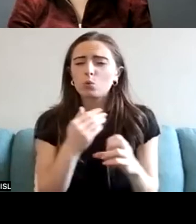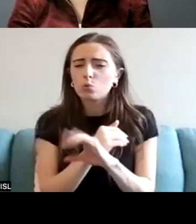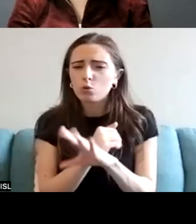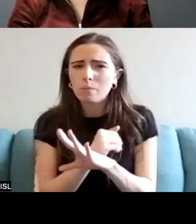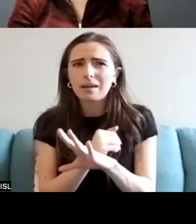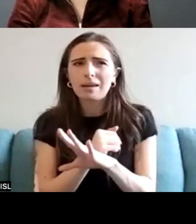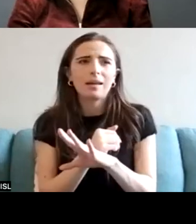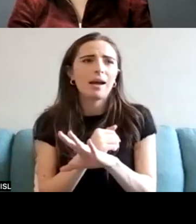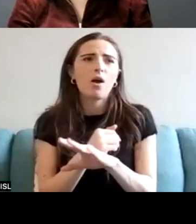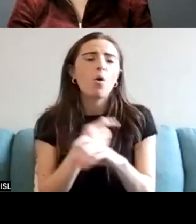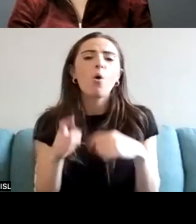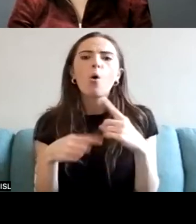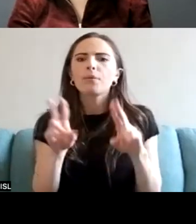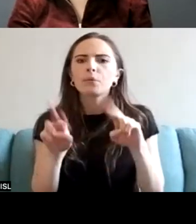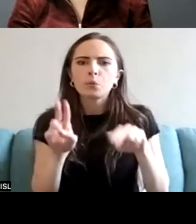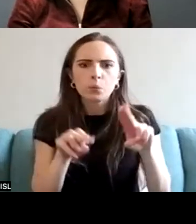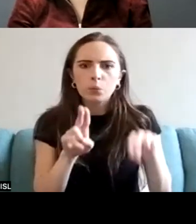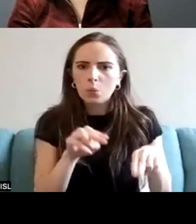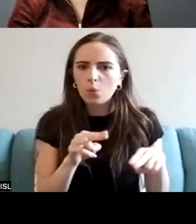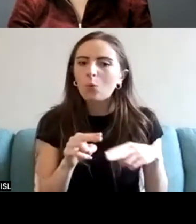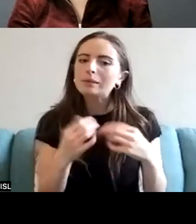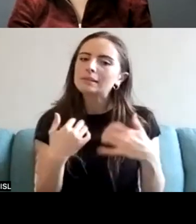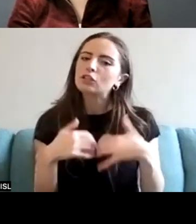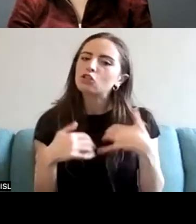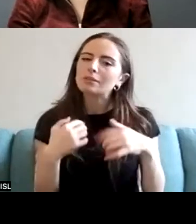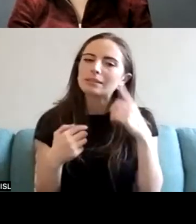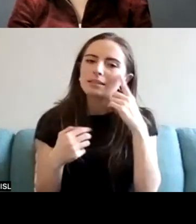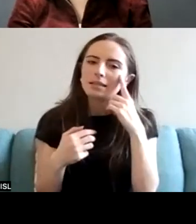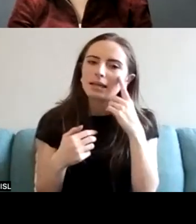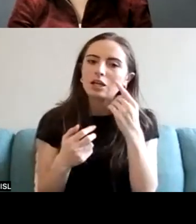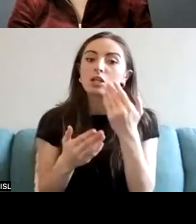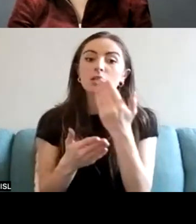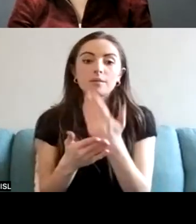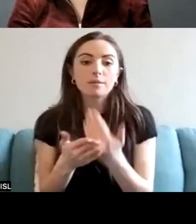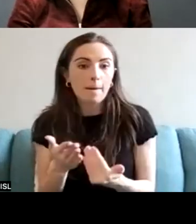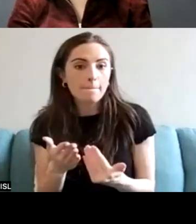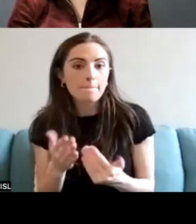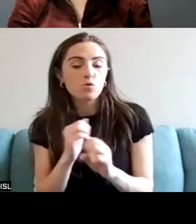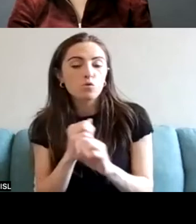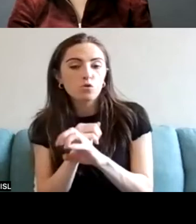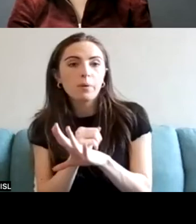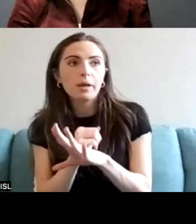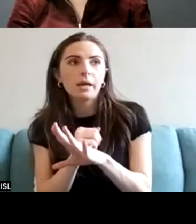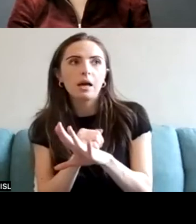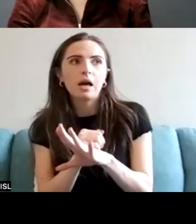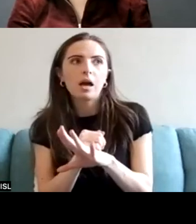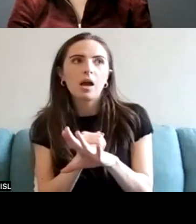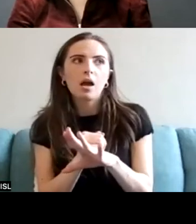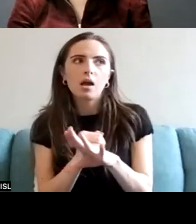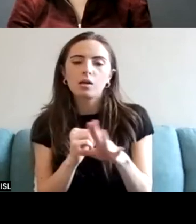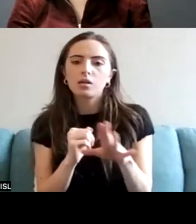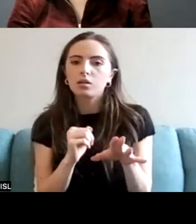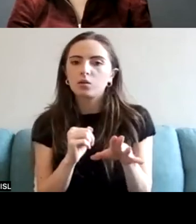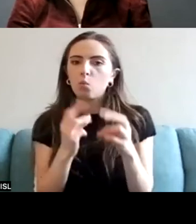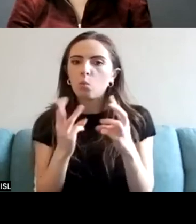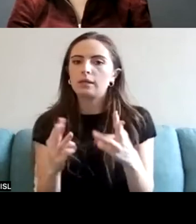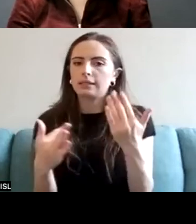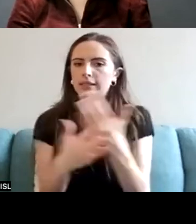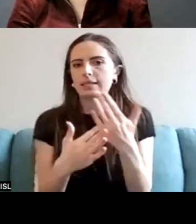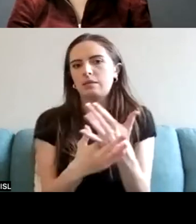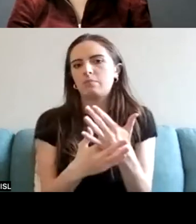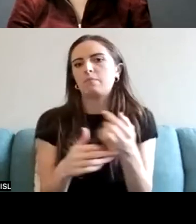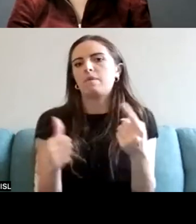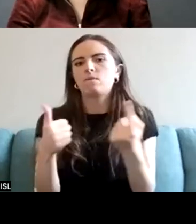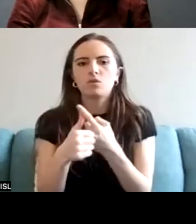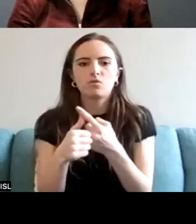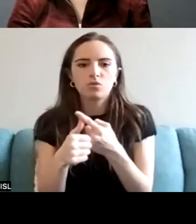that kind of stuff. It's just interesting to see how some of them are really taking accessibility and making it front and center, so that it's